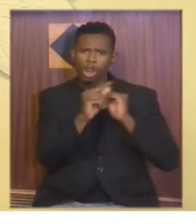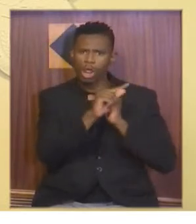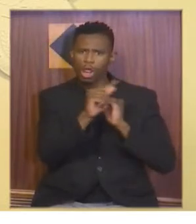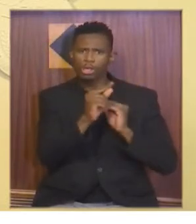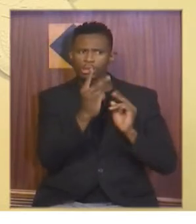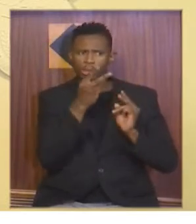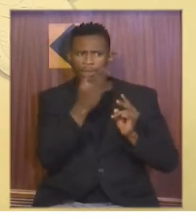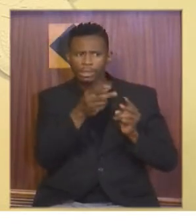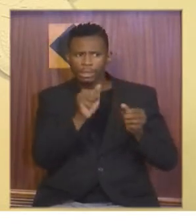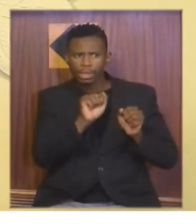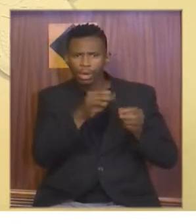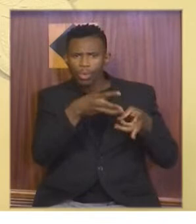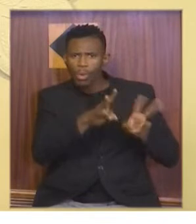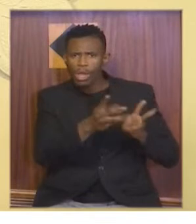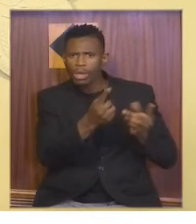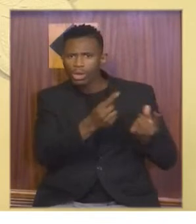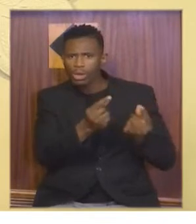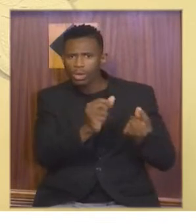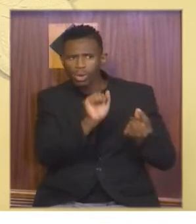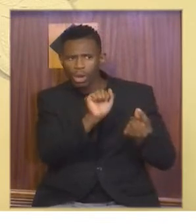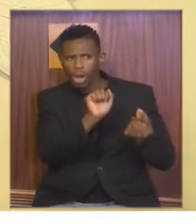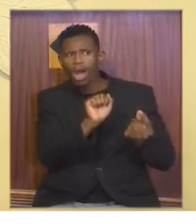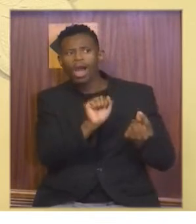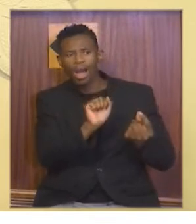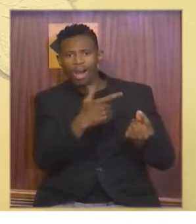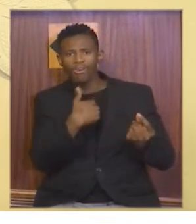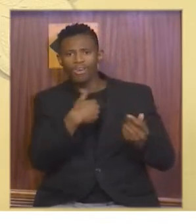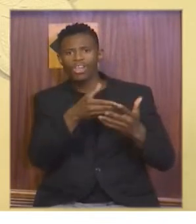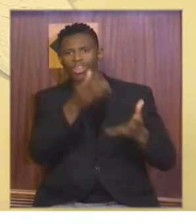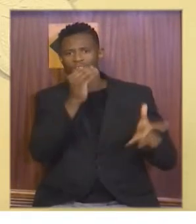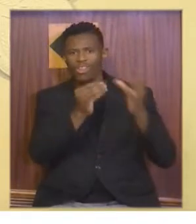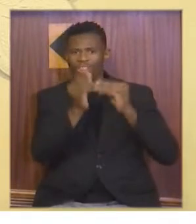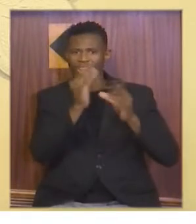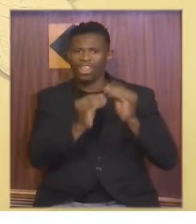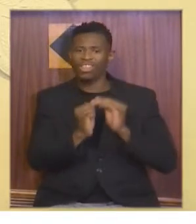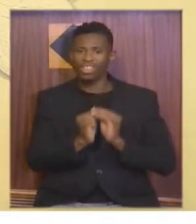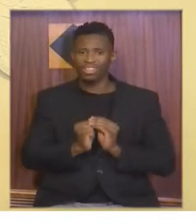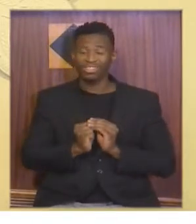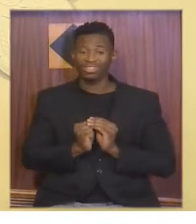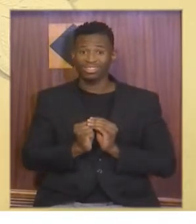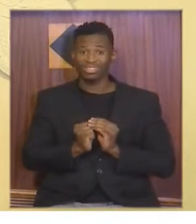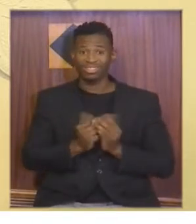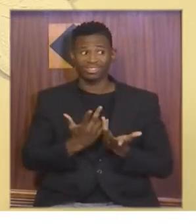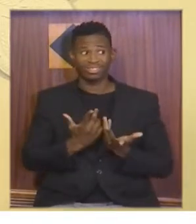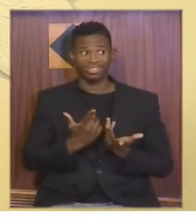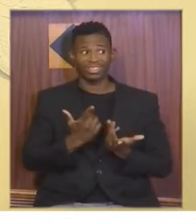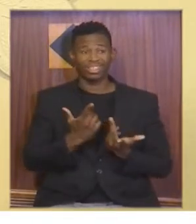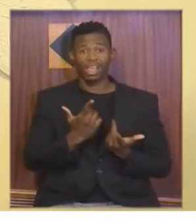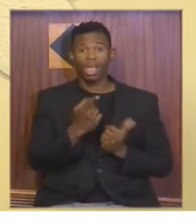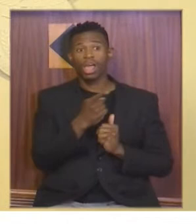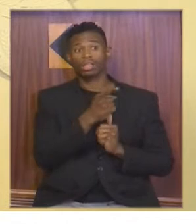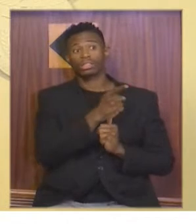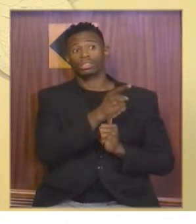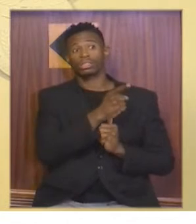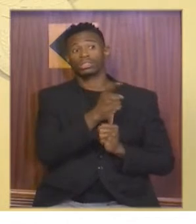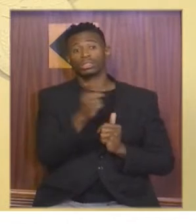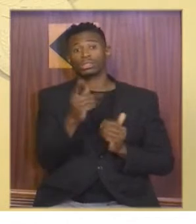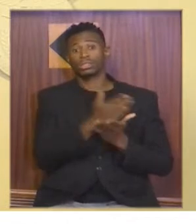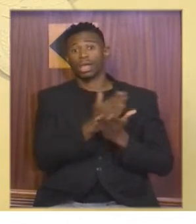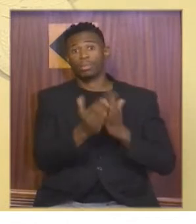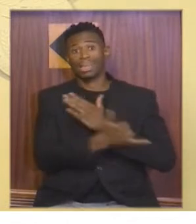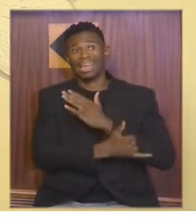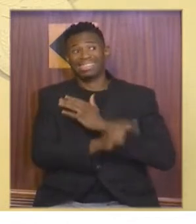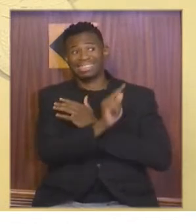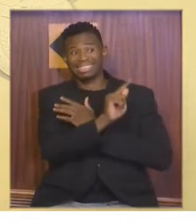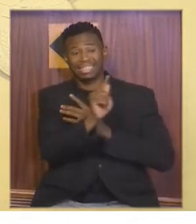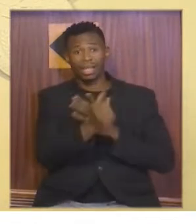as they manage the pandemic, including those countries where the complete lifting of